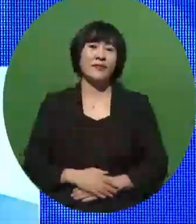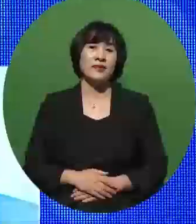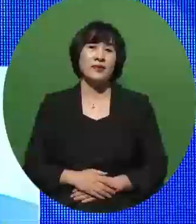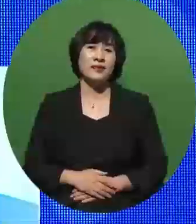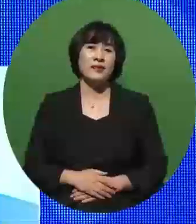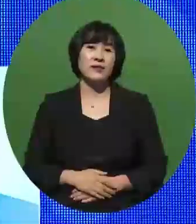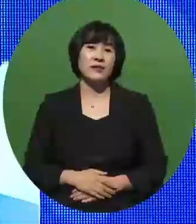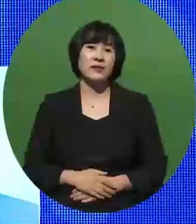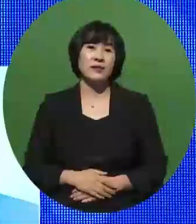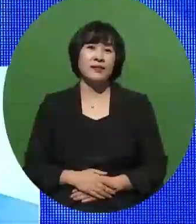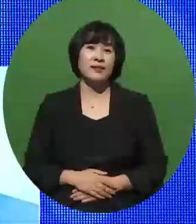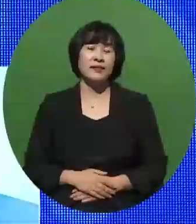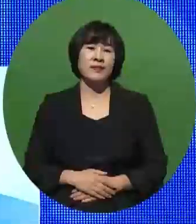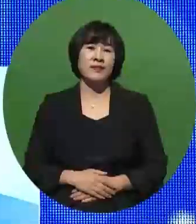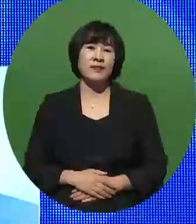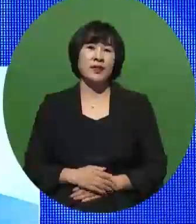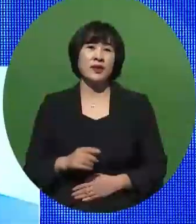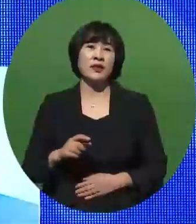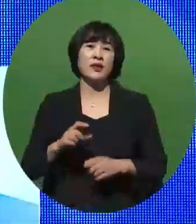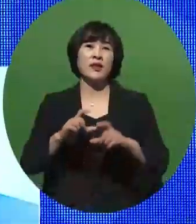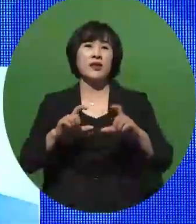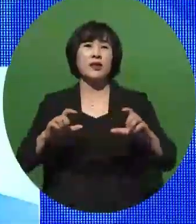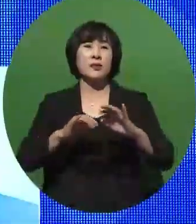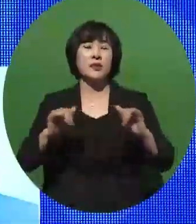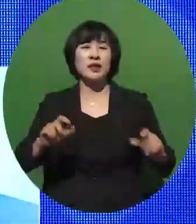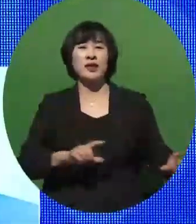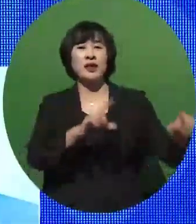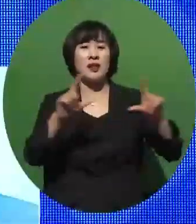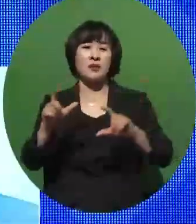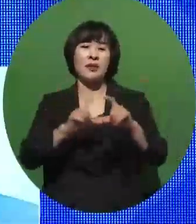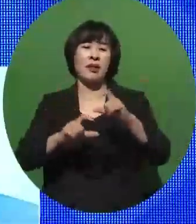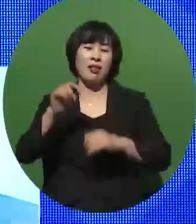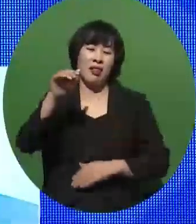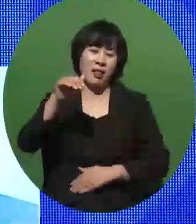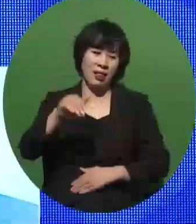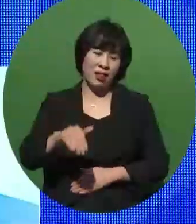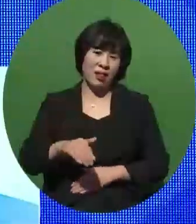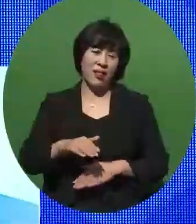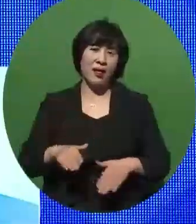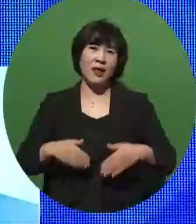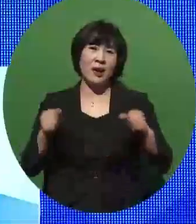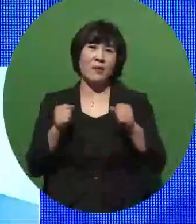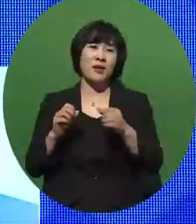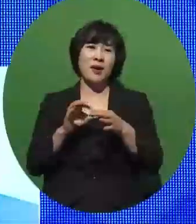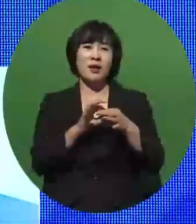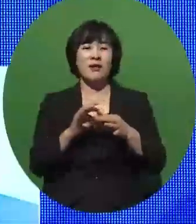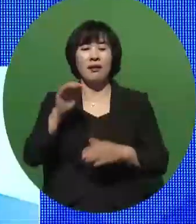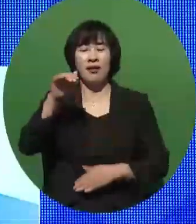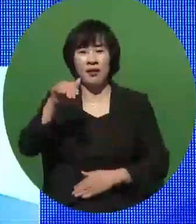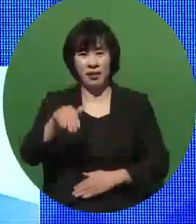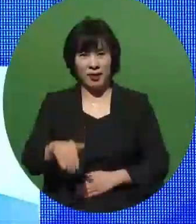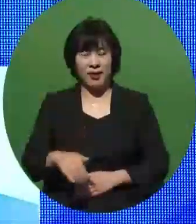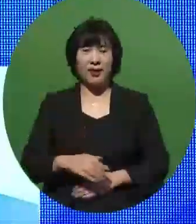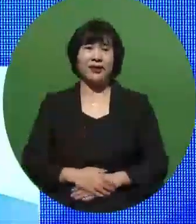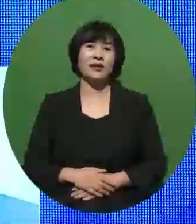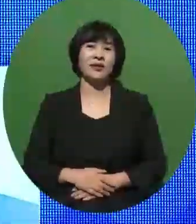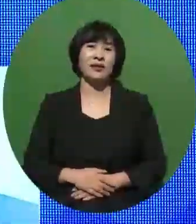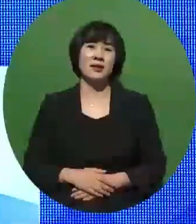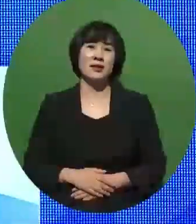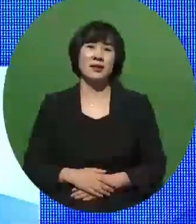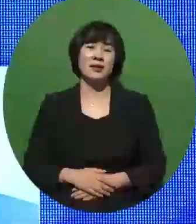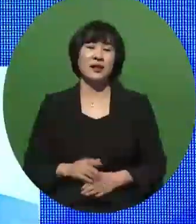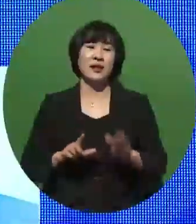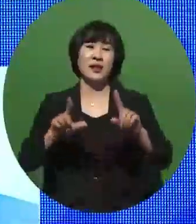since he passed away, and during which time the lives of the common people have become more difficult, and